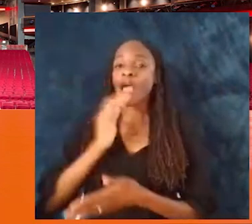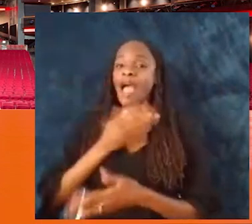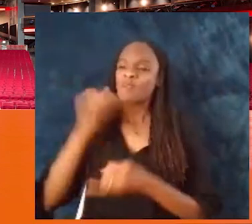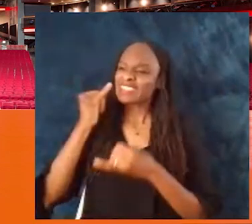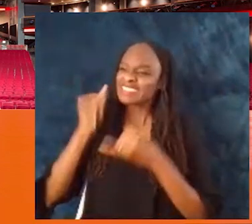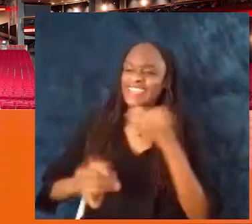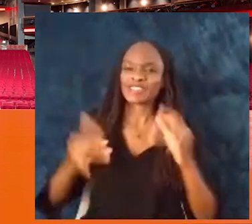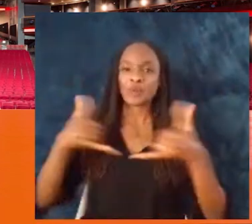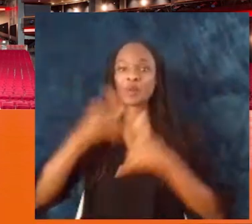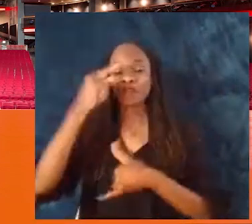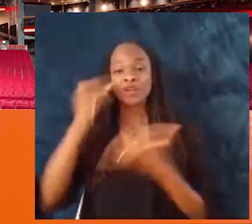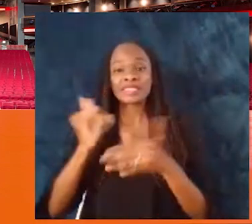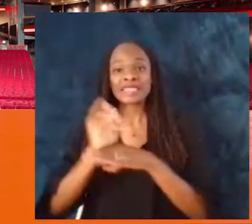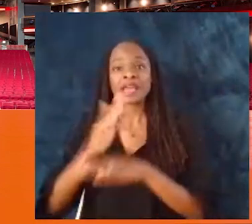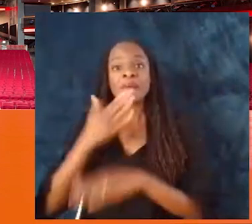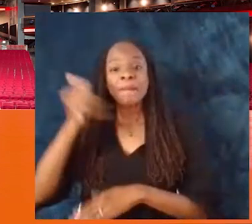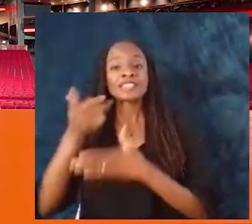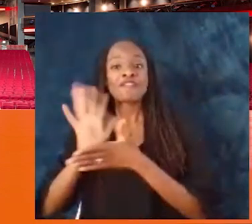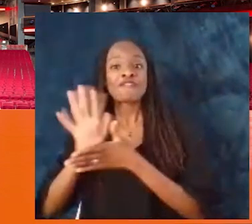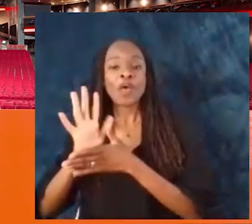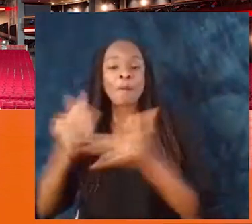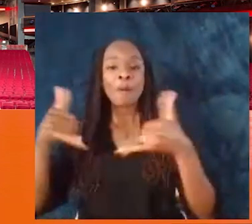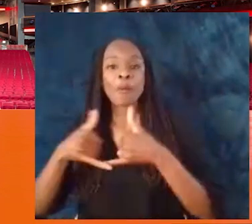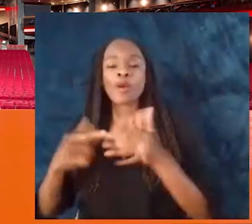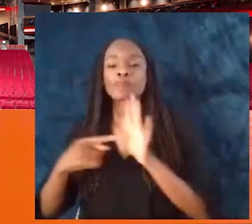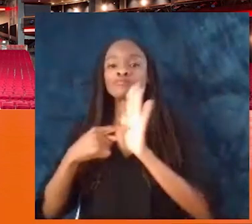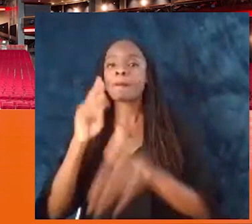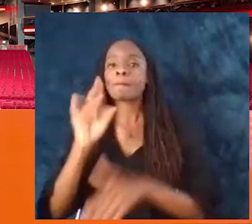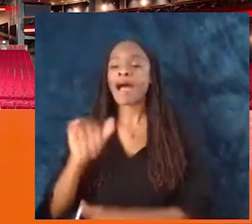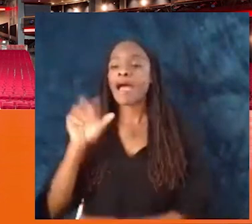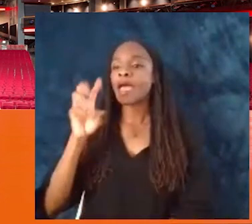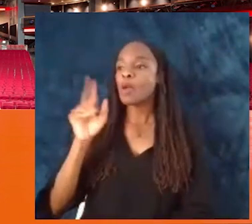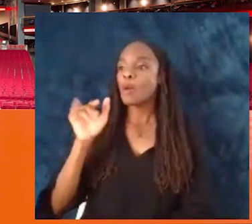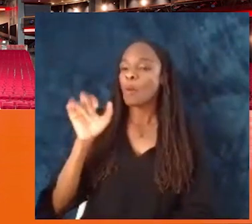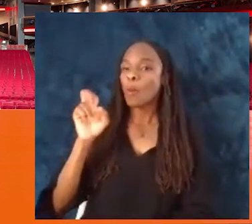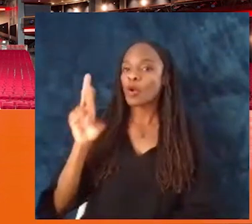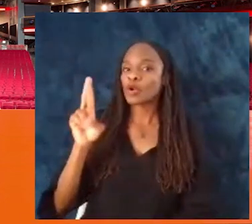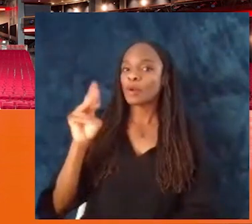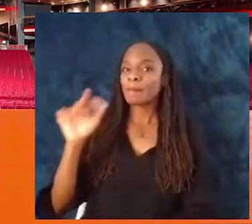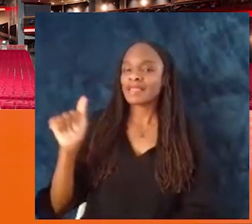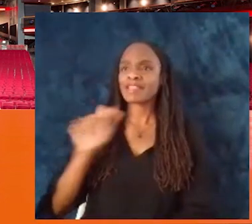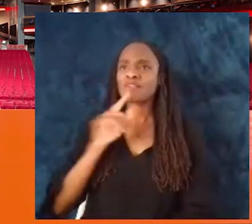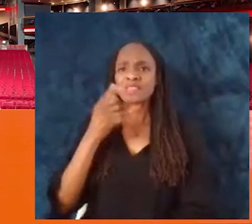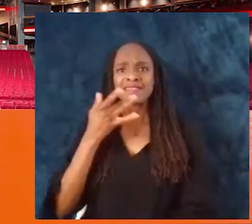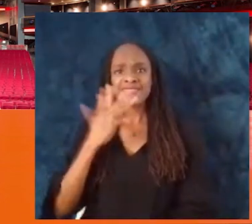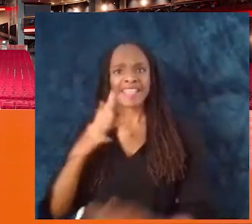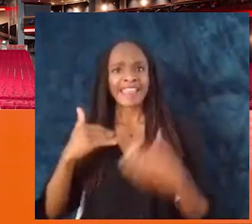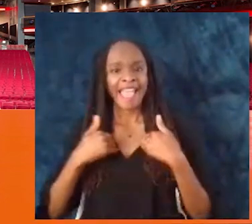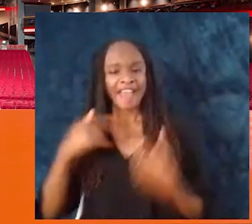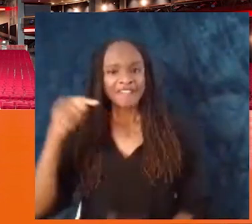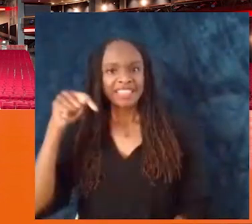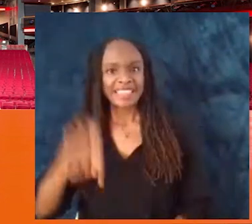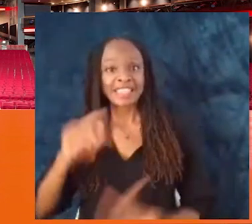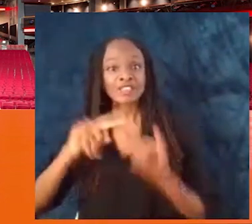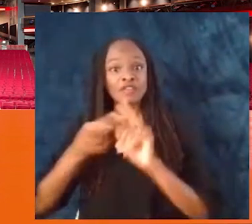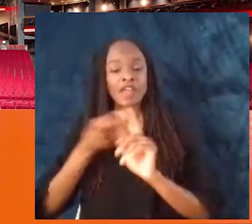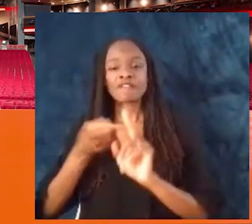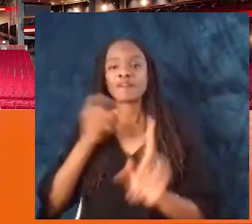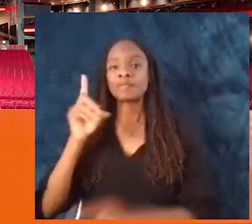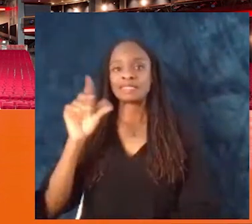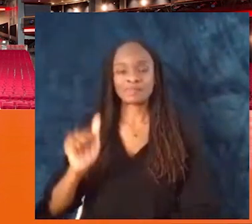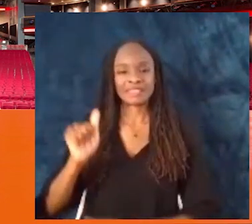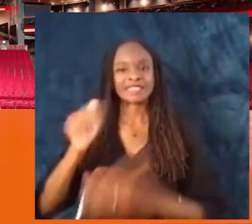of the night is the Best Film Award presented by Warner Media. And we are so lucky to have this friend of the disability